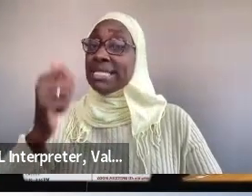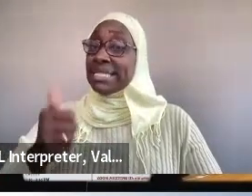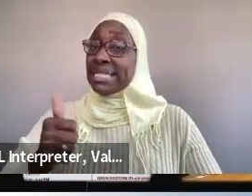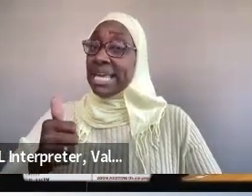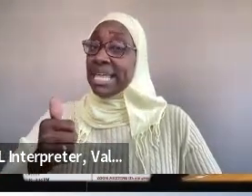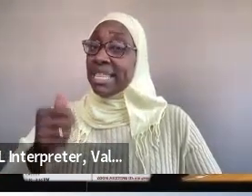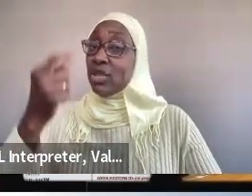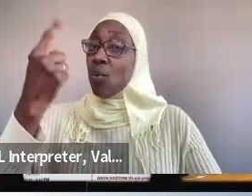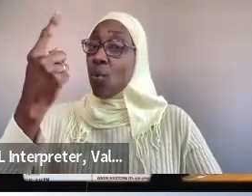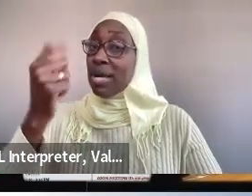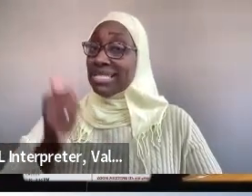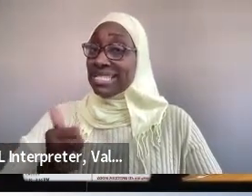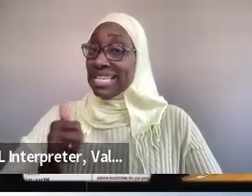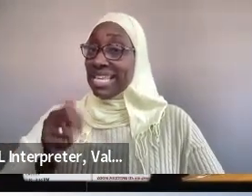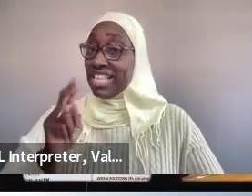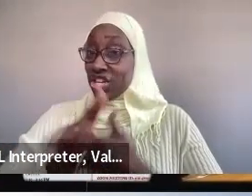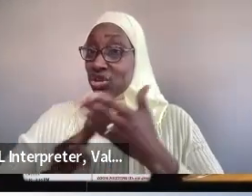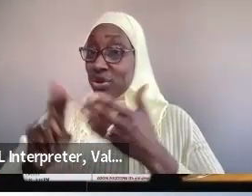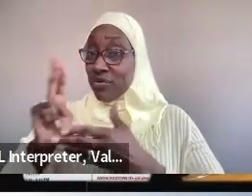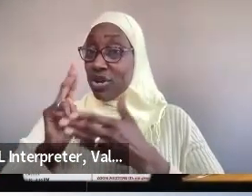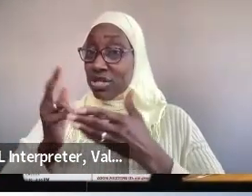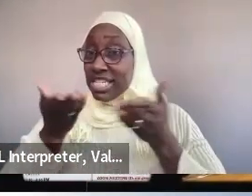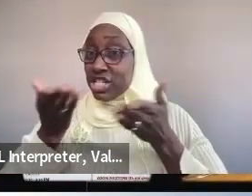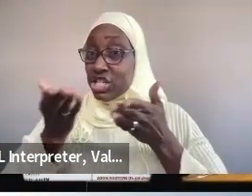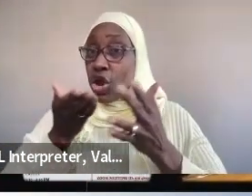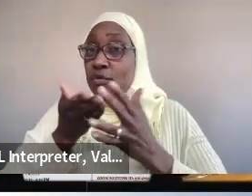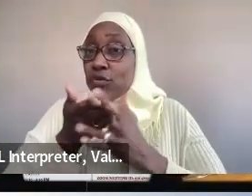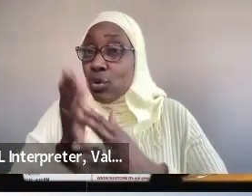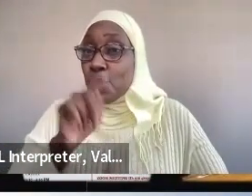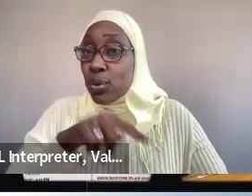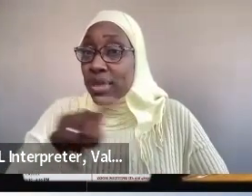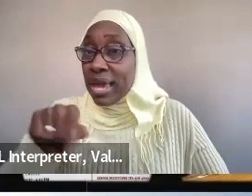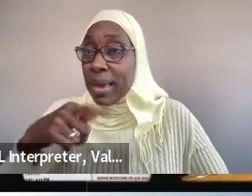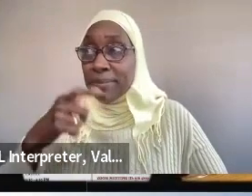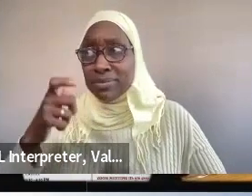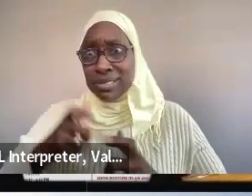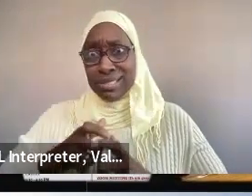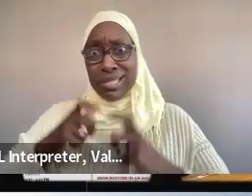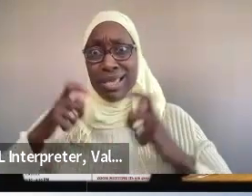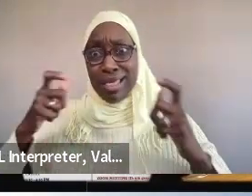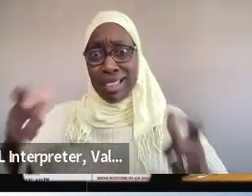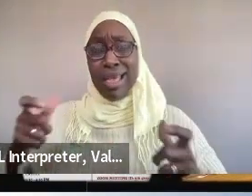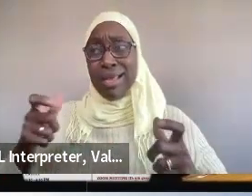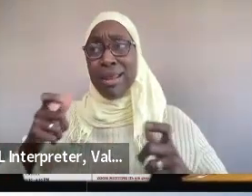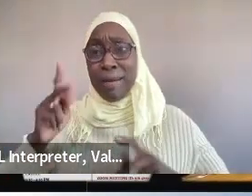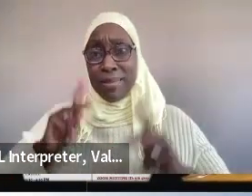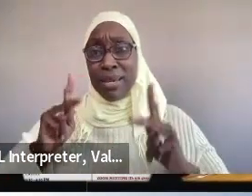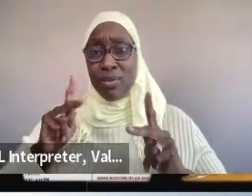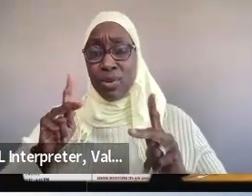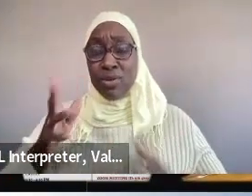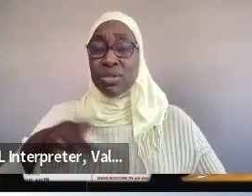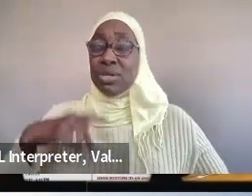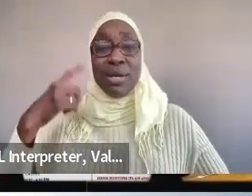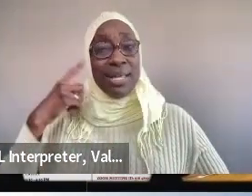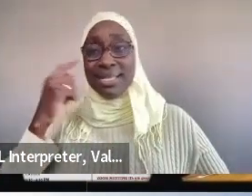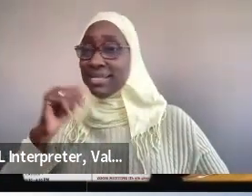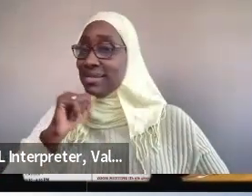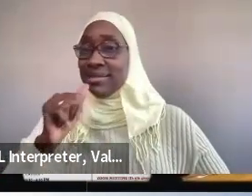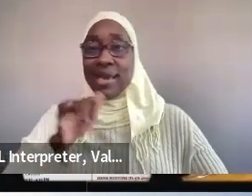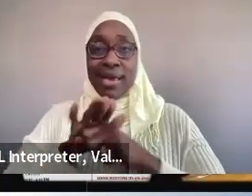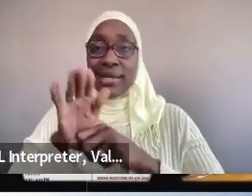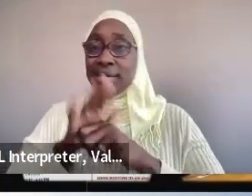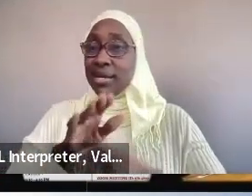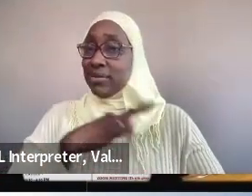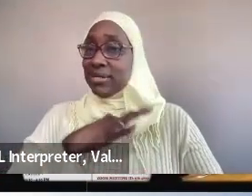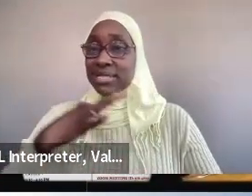of students here at Northeastern, but that's a very large number. We're a very large institution. And I think there's just, once again, not enough staff to kind of meet the